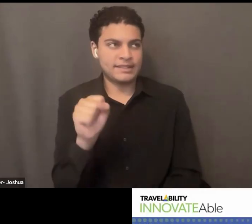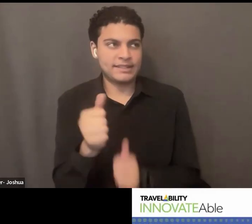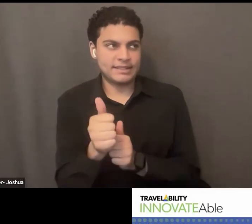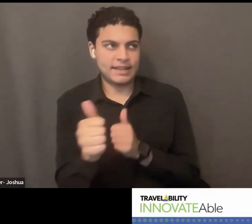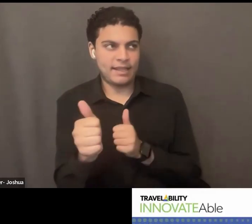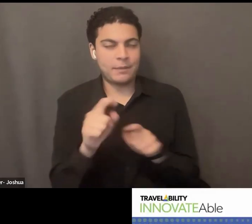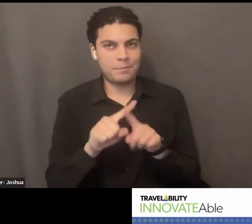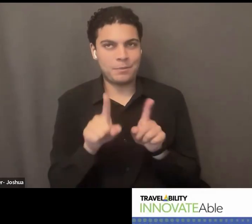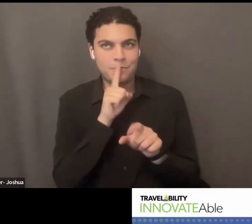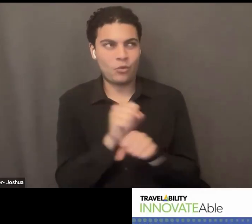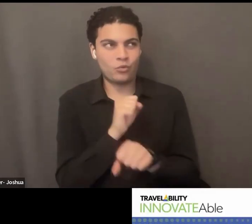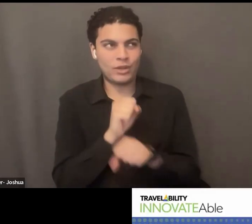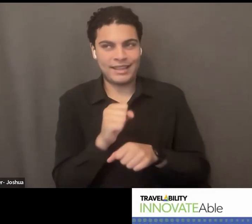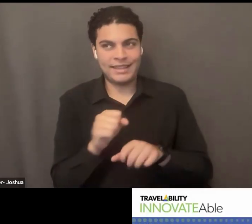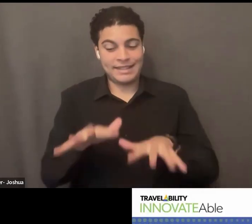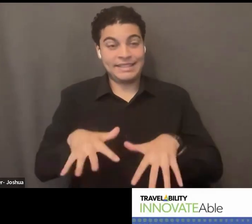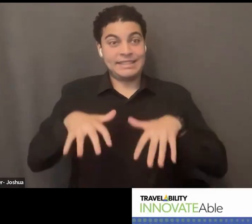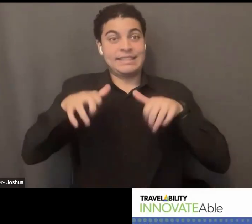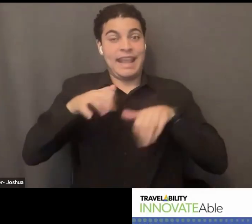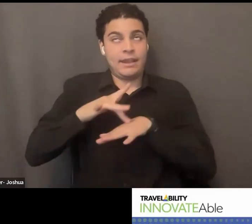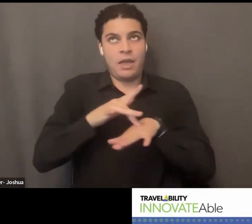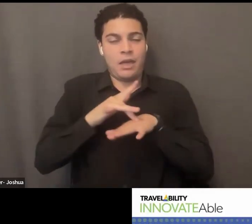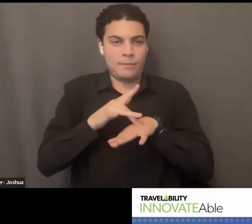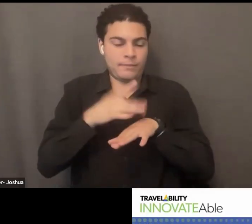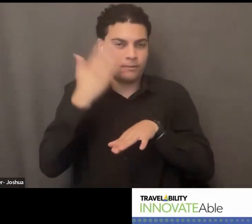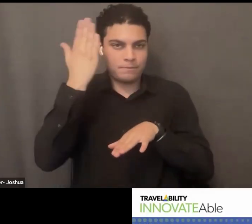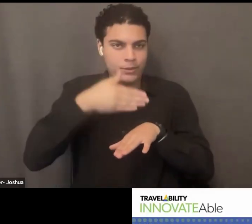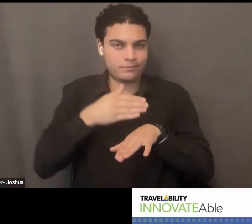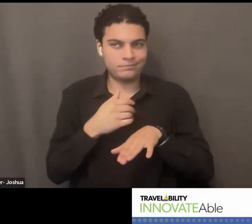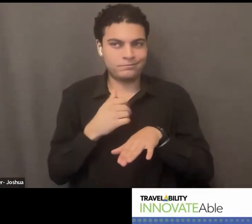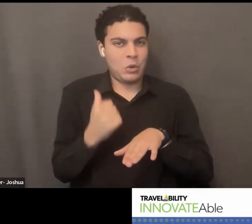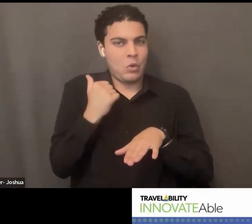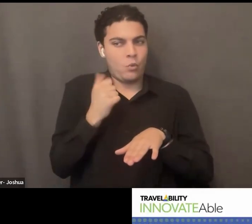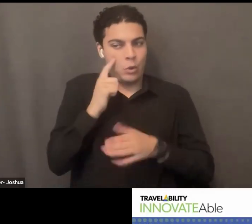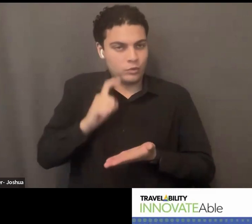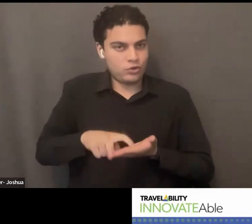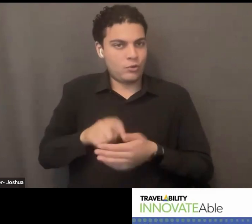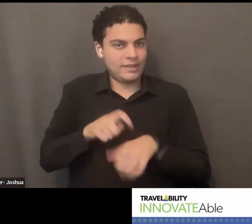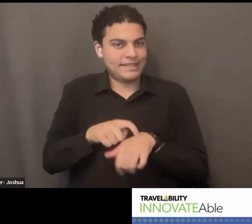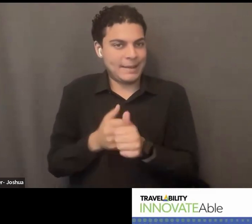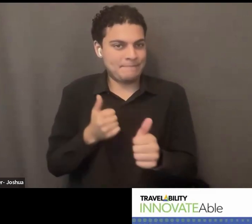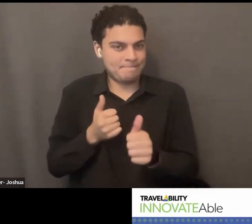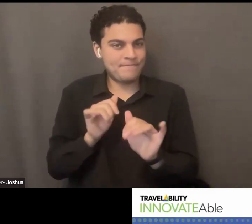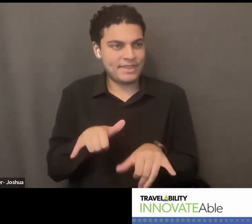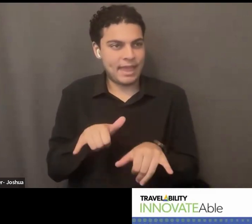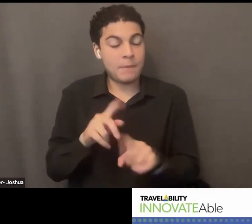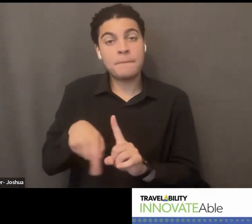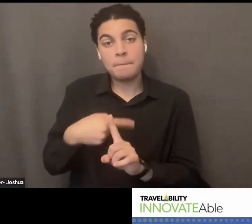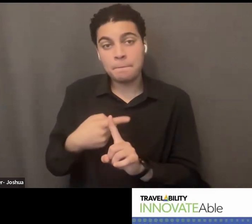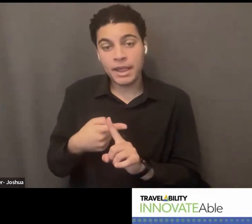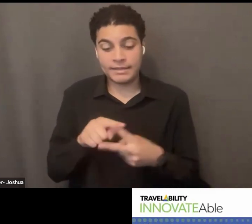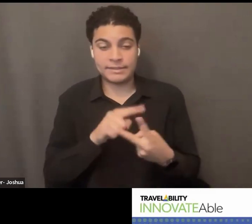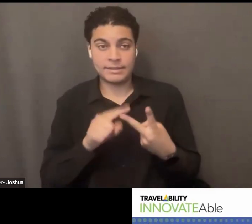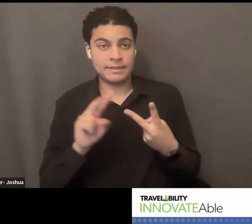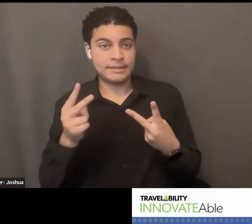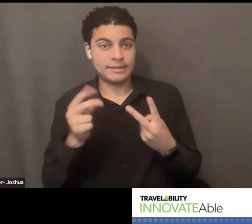noticeable in the stadium. And then we also have developed our own app. So because